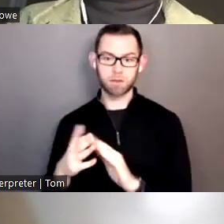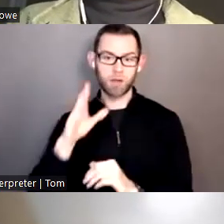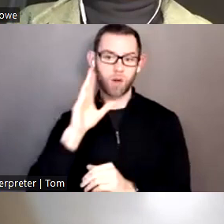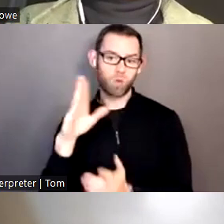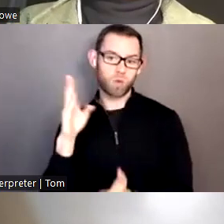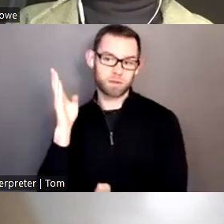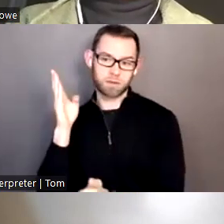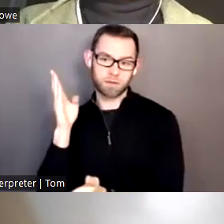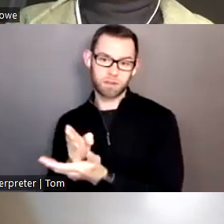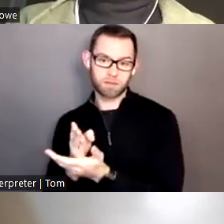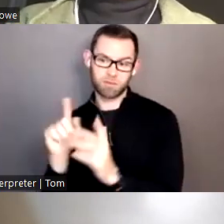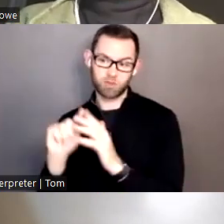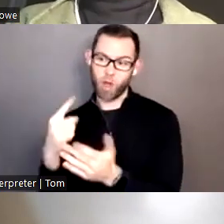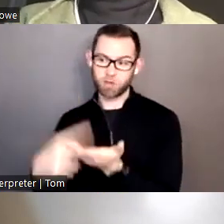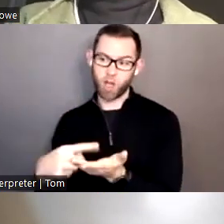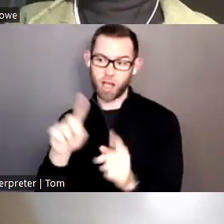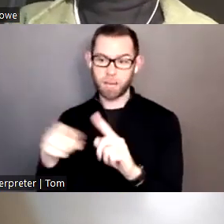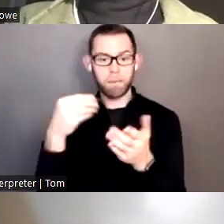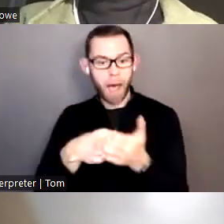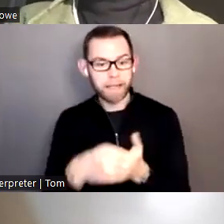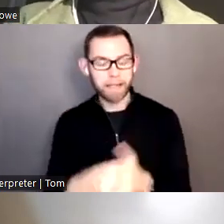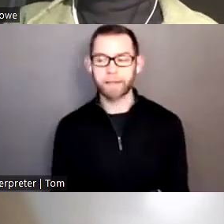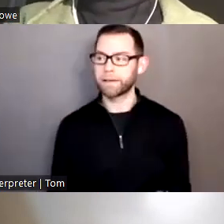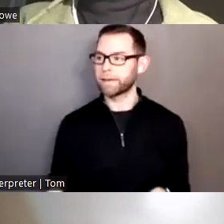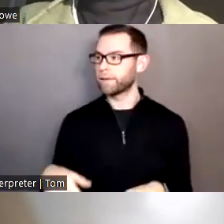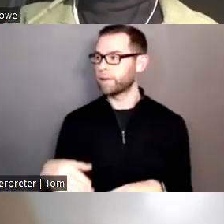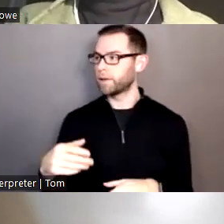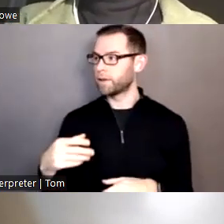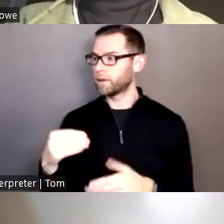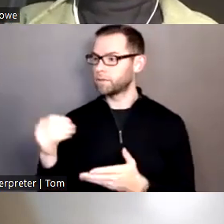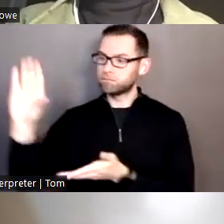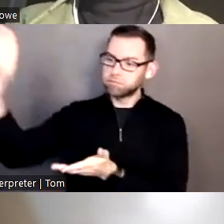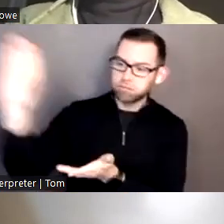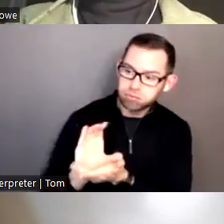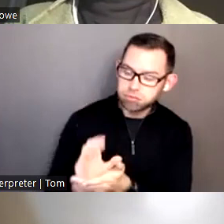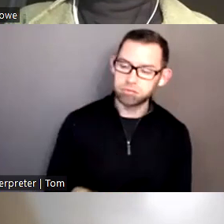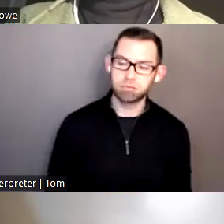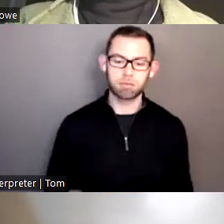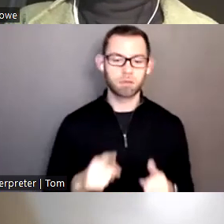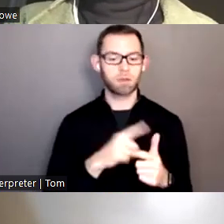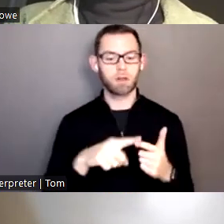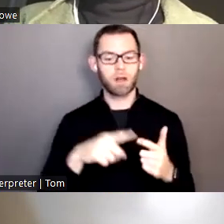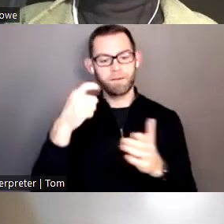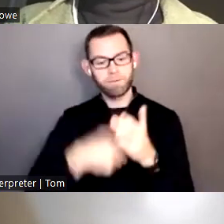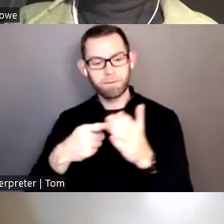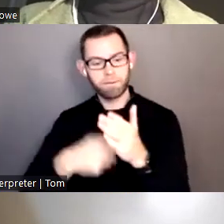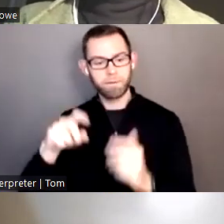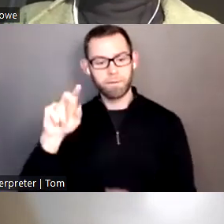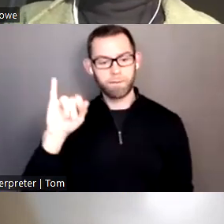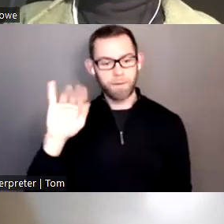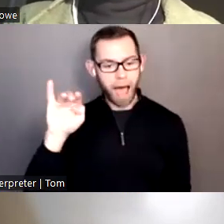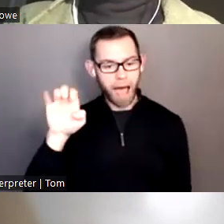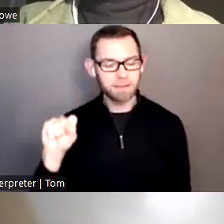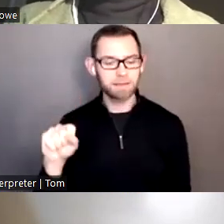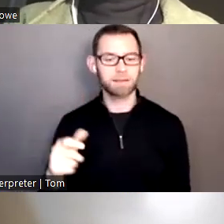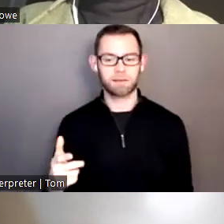funding. We're going to talk about the mitigations, the fines and the things that make them want to learn about